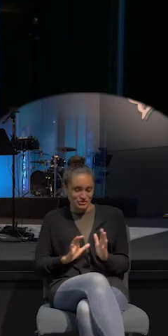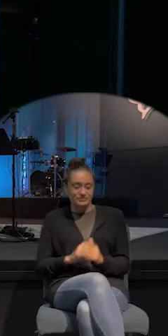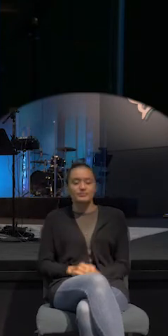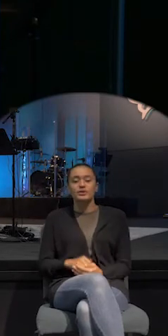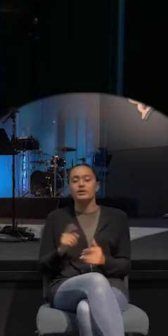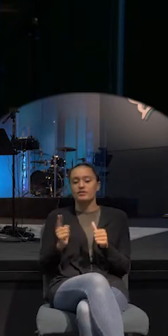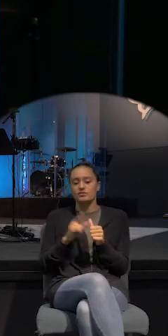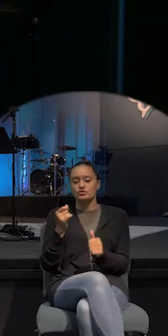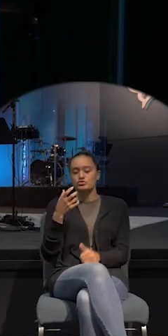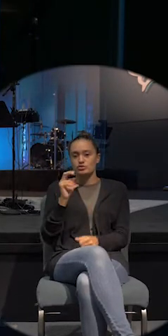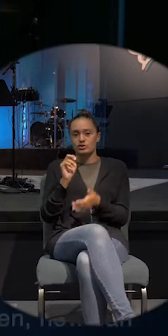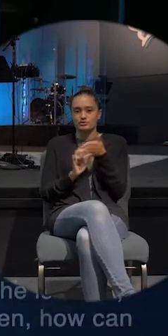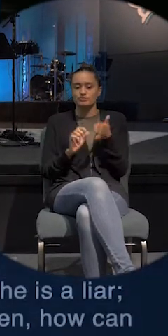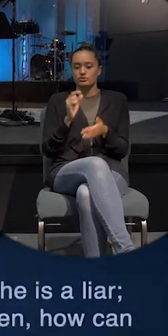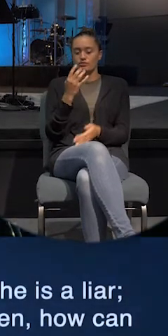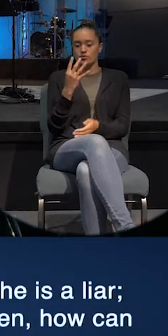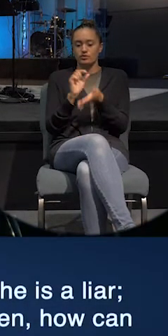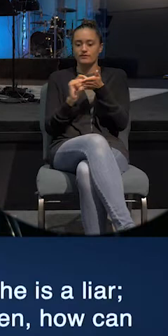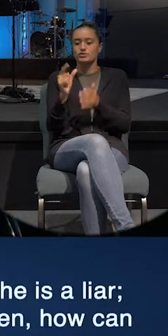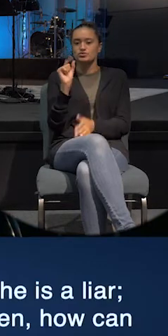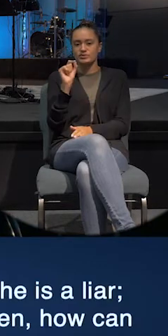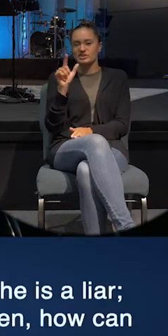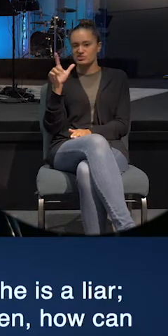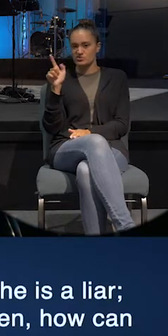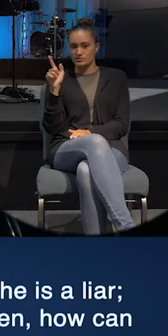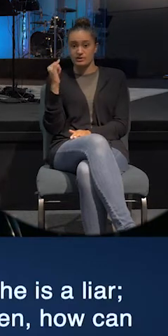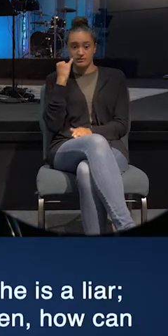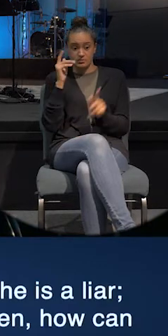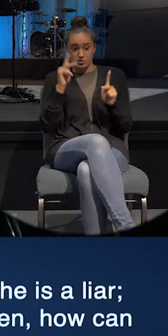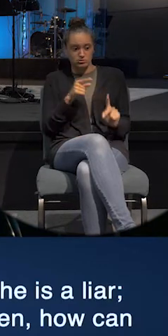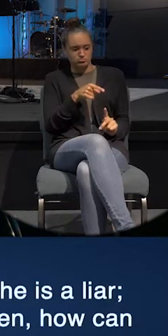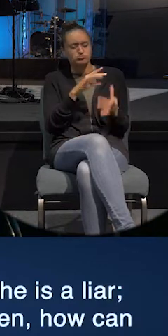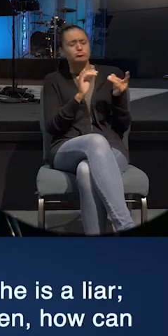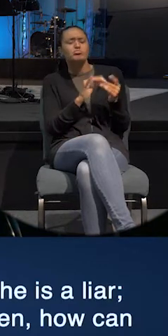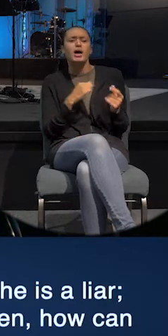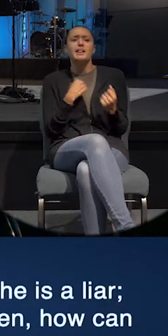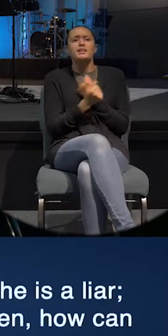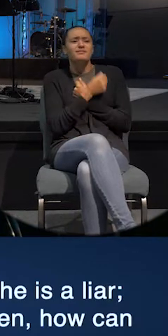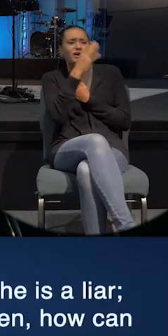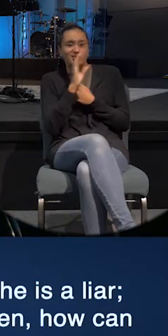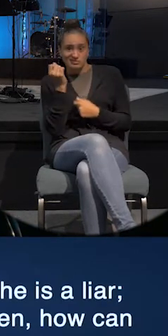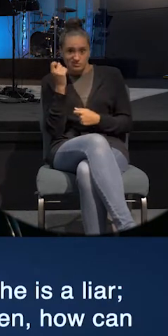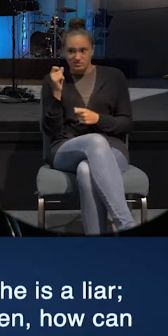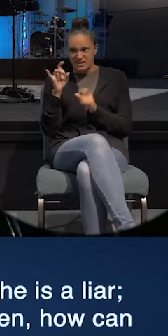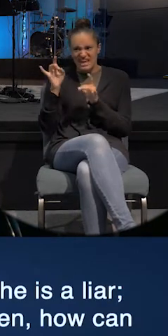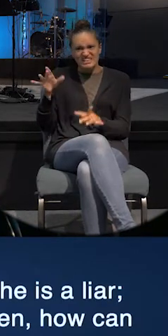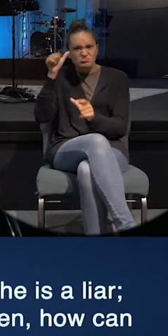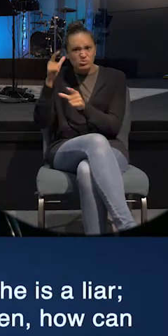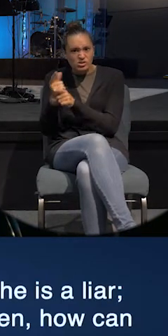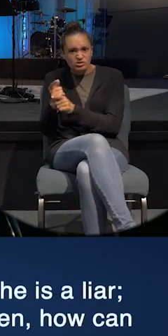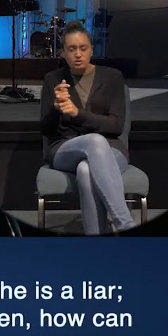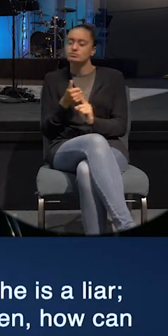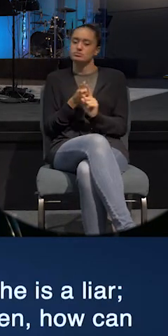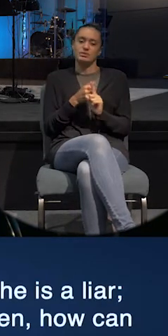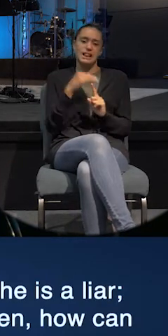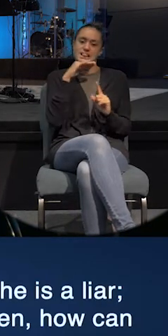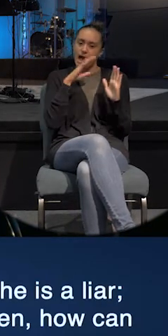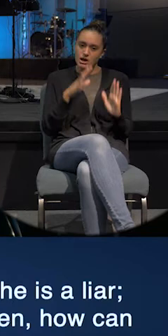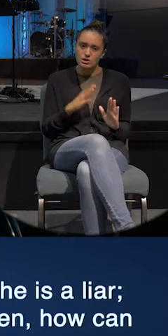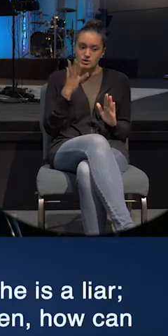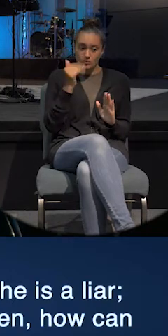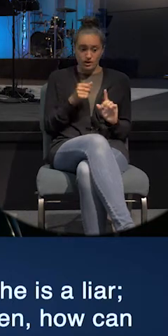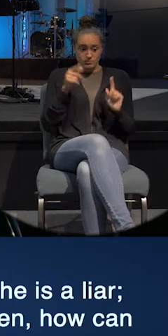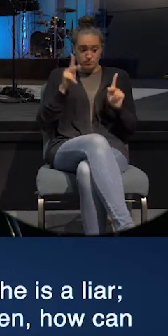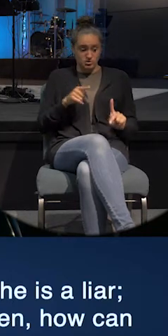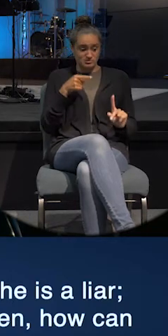chapter 4, verse 20 and 21, it says, if someone says, I love God and hates his brother, he's a liar. For he who does